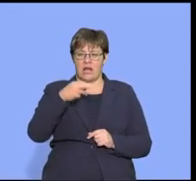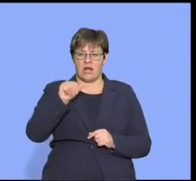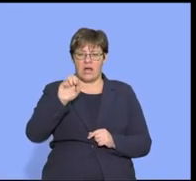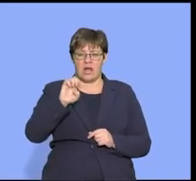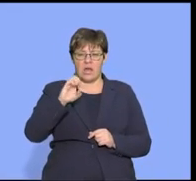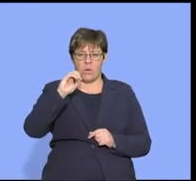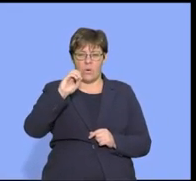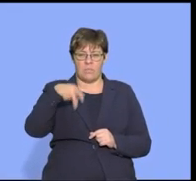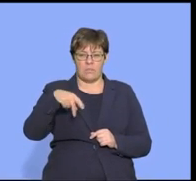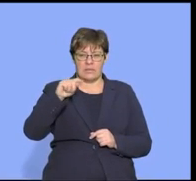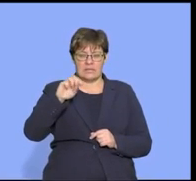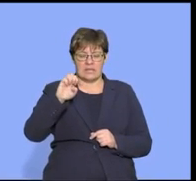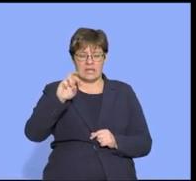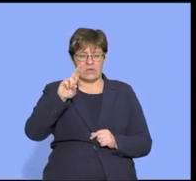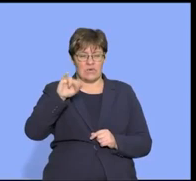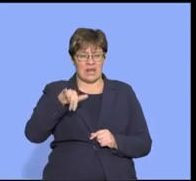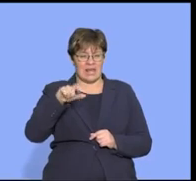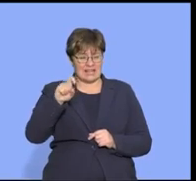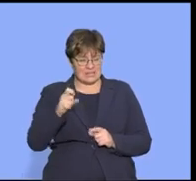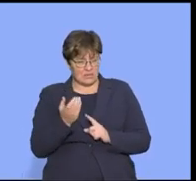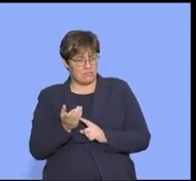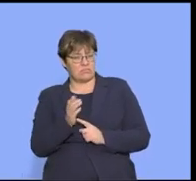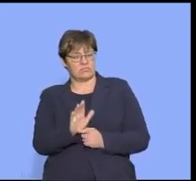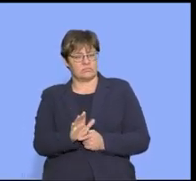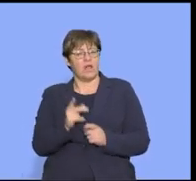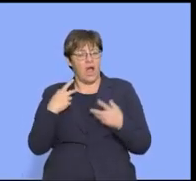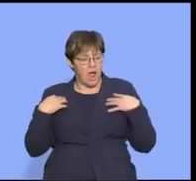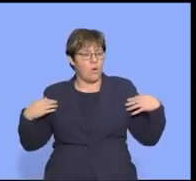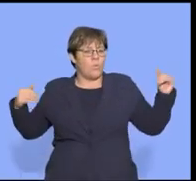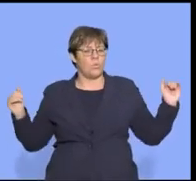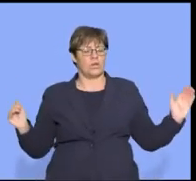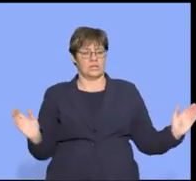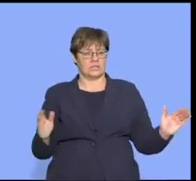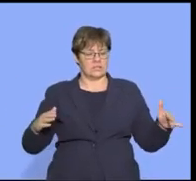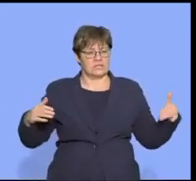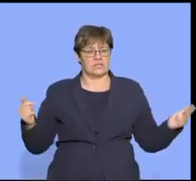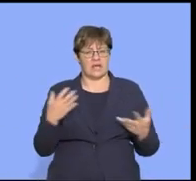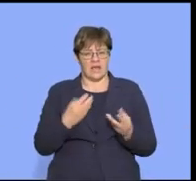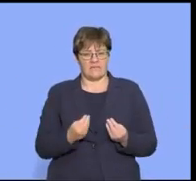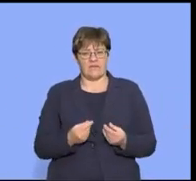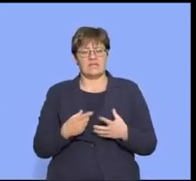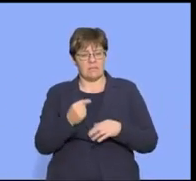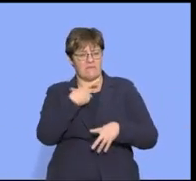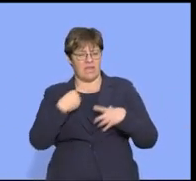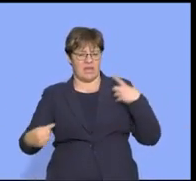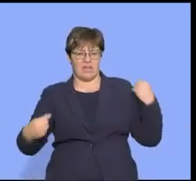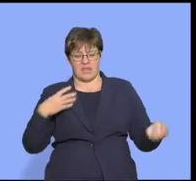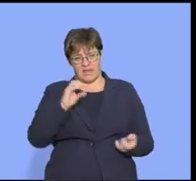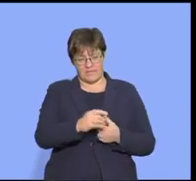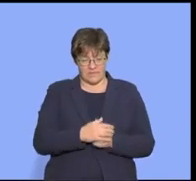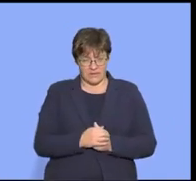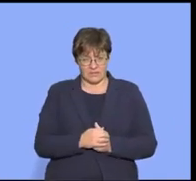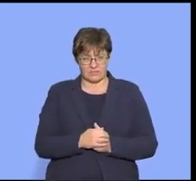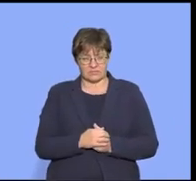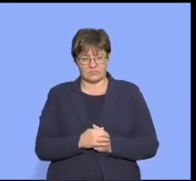Archaeopteryx occurred, and it actually had wings and feathers.